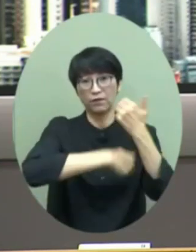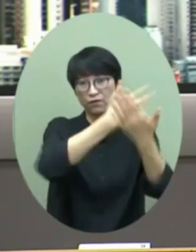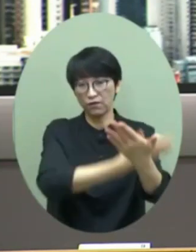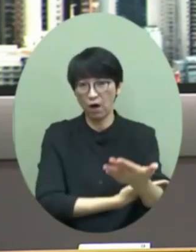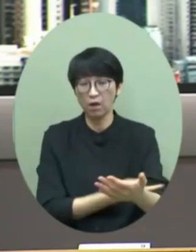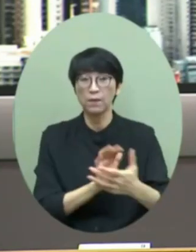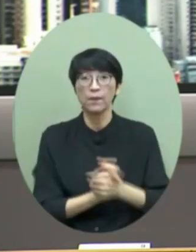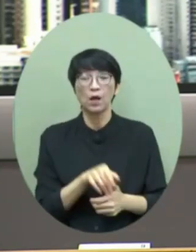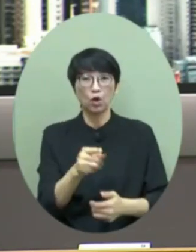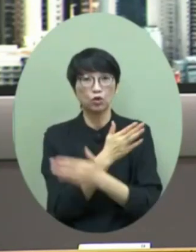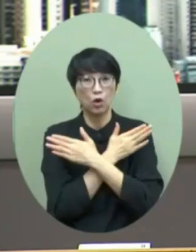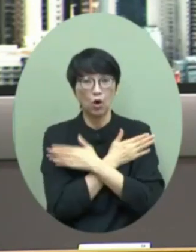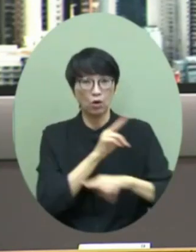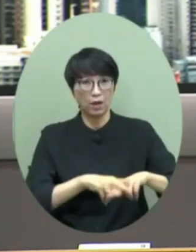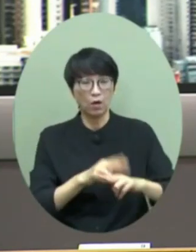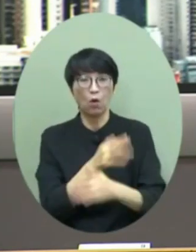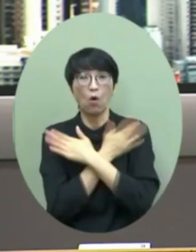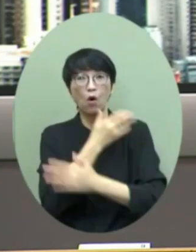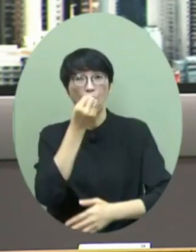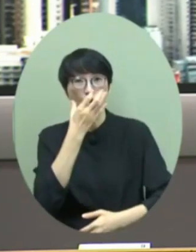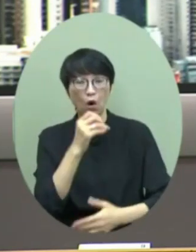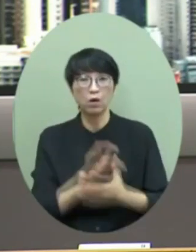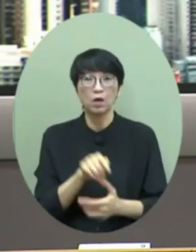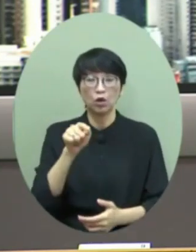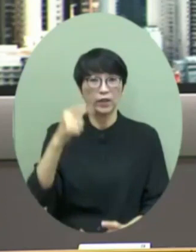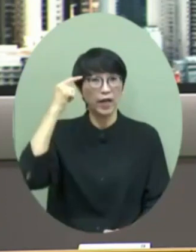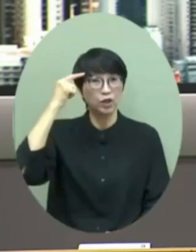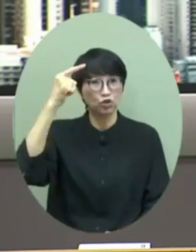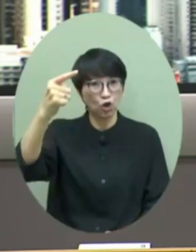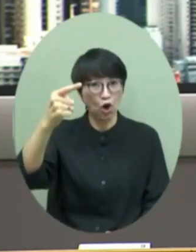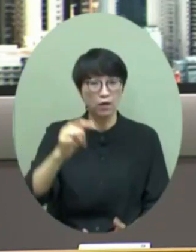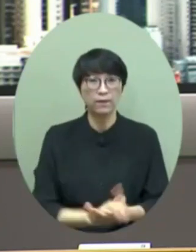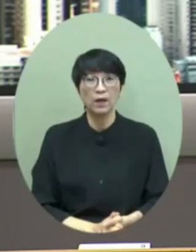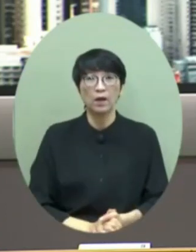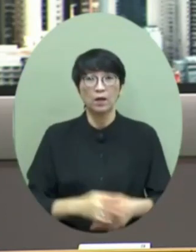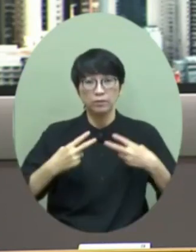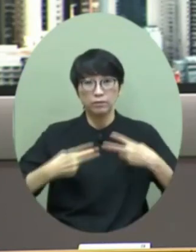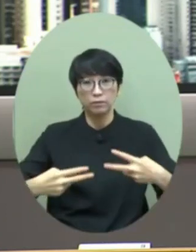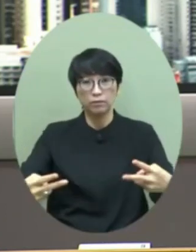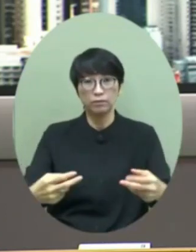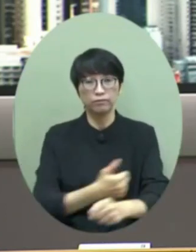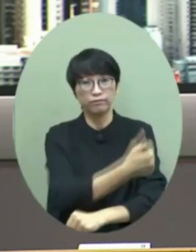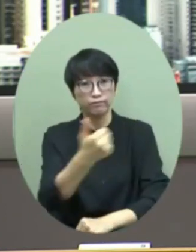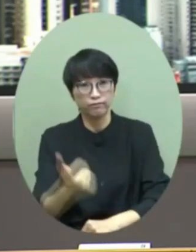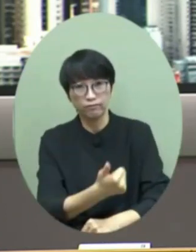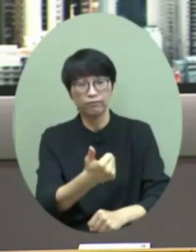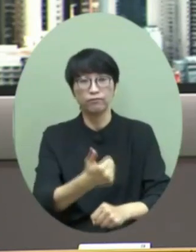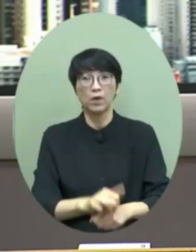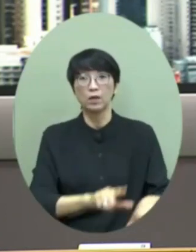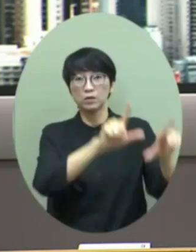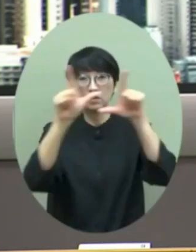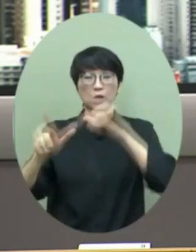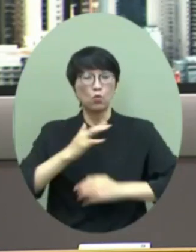country, they love Hong Kong, they want to have stability and prosperity, especially at a time when we are affected